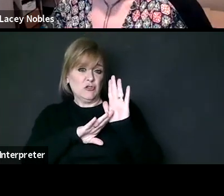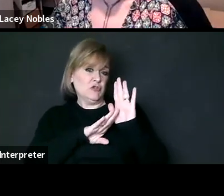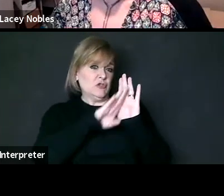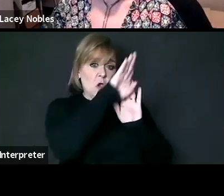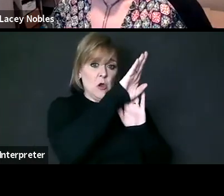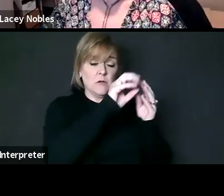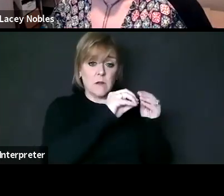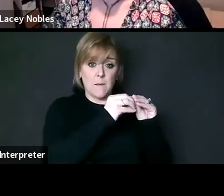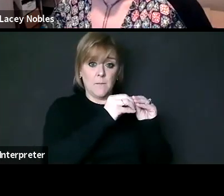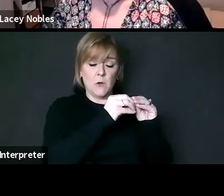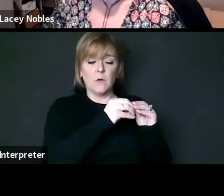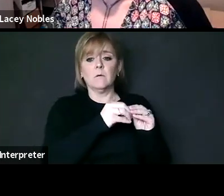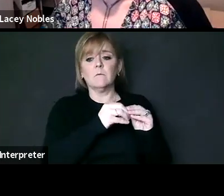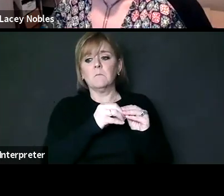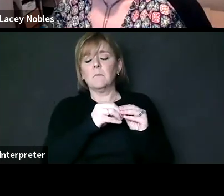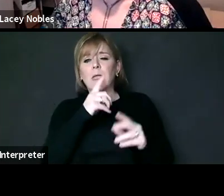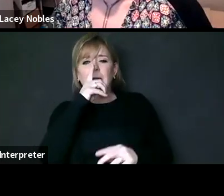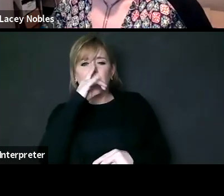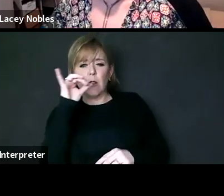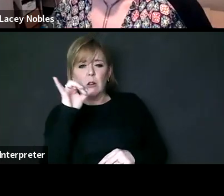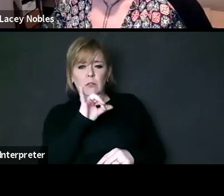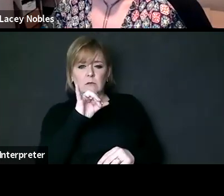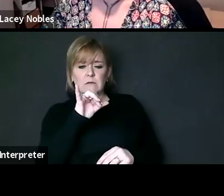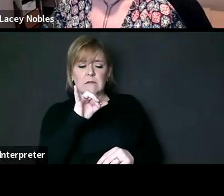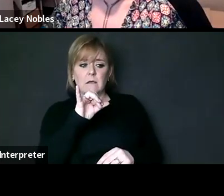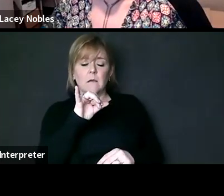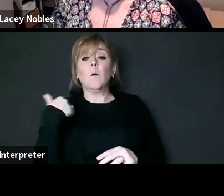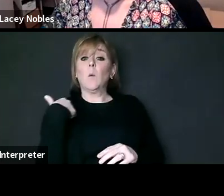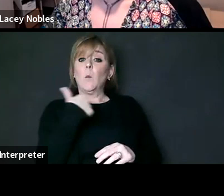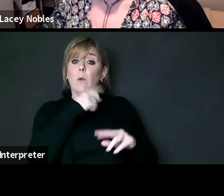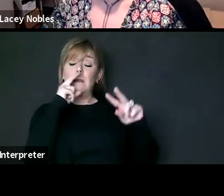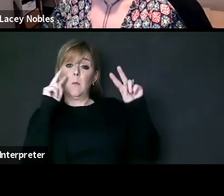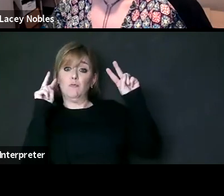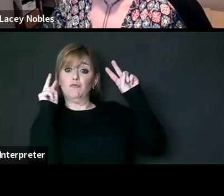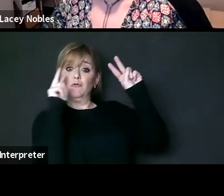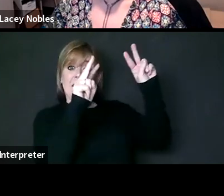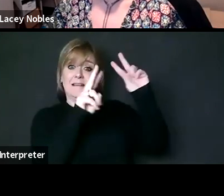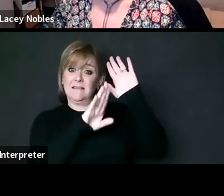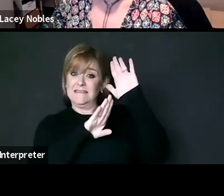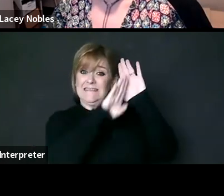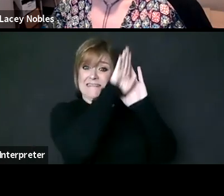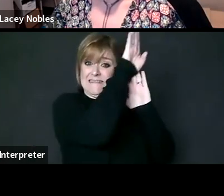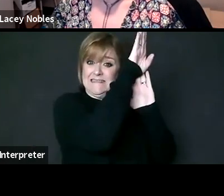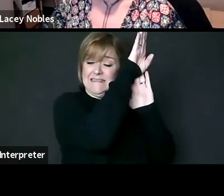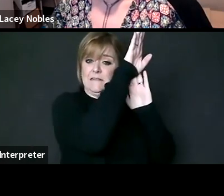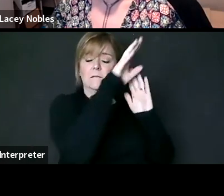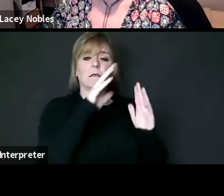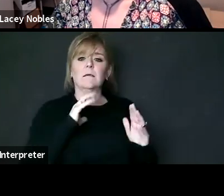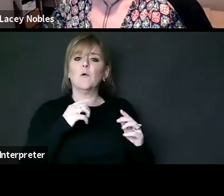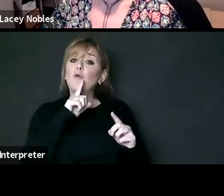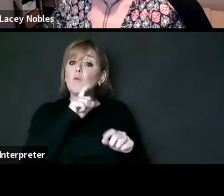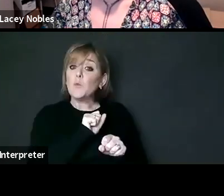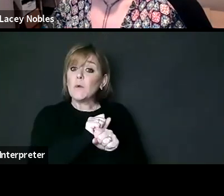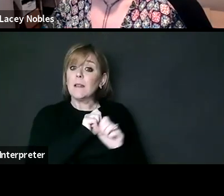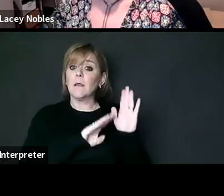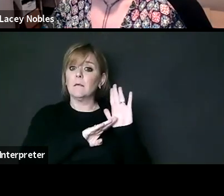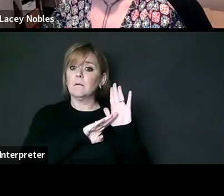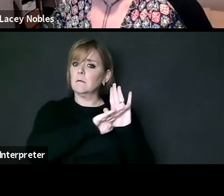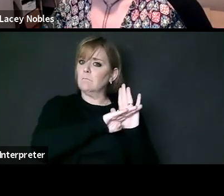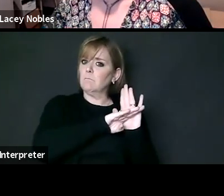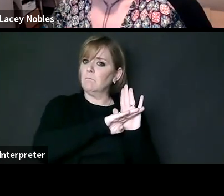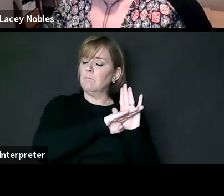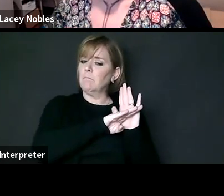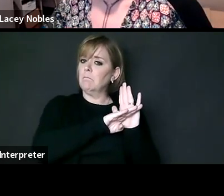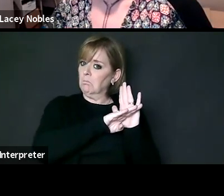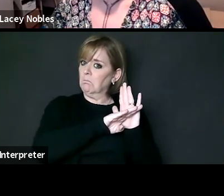we're below what we've predicted, which is wonderful news for all the citizens of Lubbock, and I appreciate everybody doing their